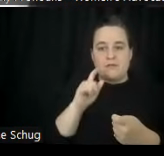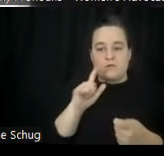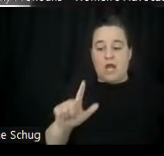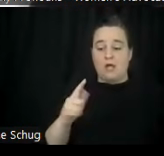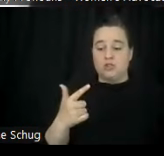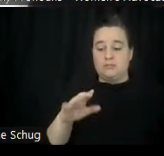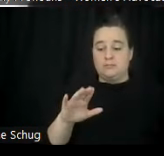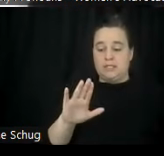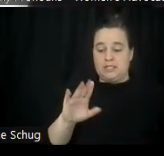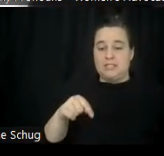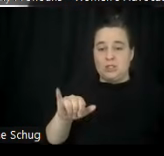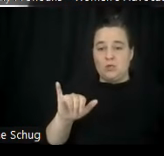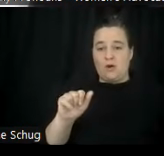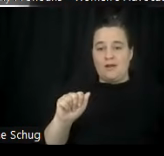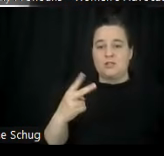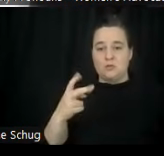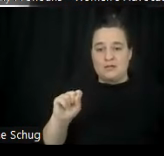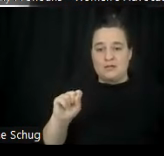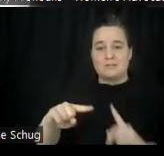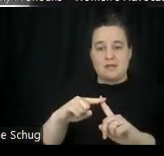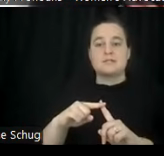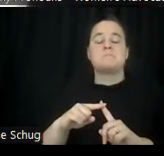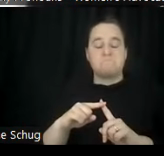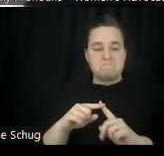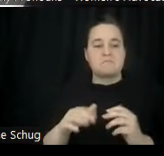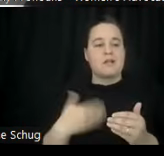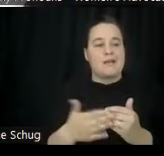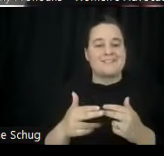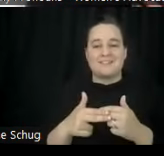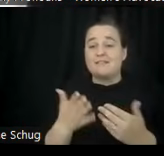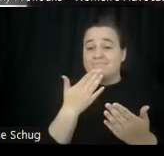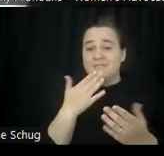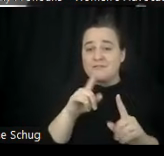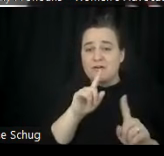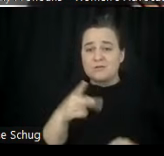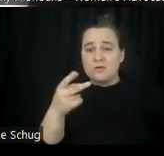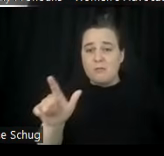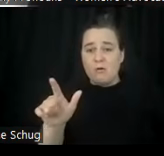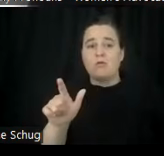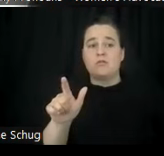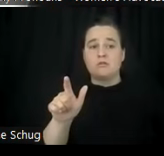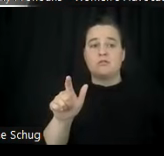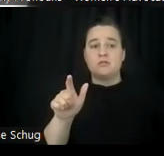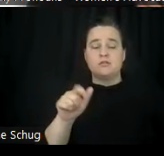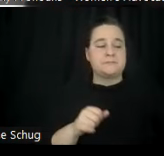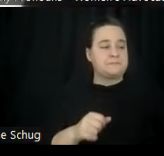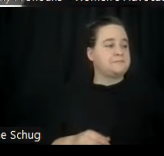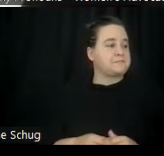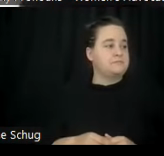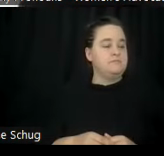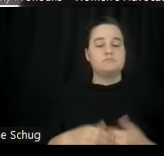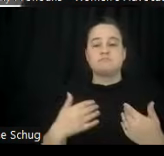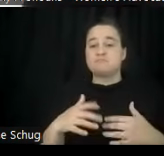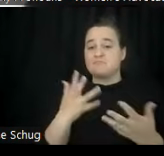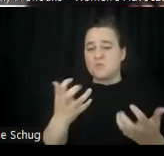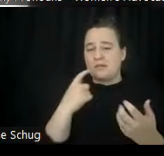LGBTQIA2S+ people. With that being said, I'm going to go to the next slide, but thank you everyone for your input on that poll. We really wanted to get